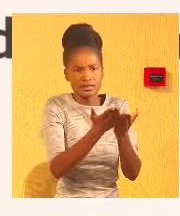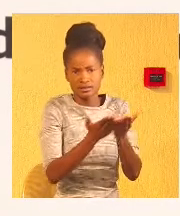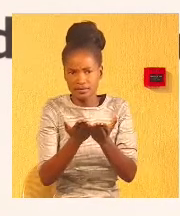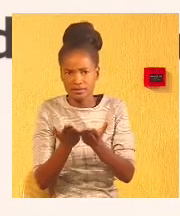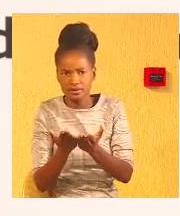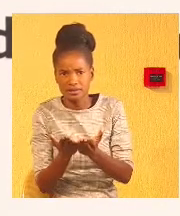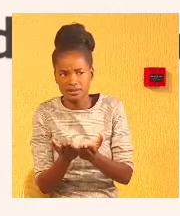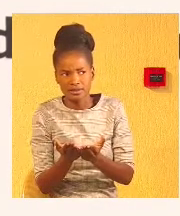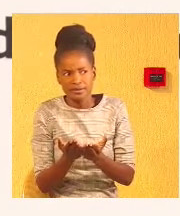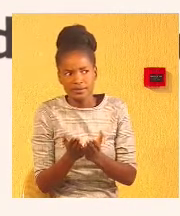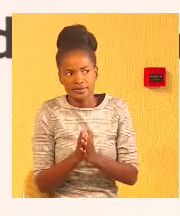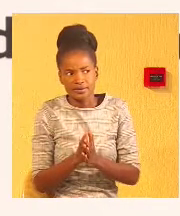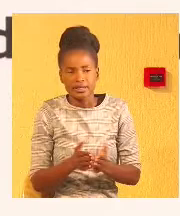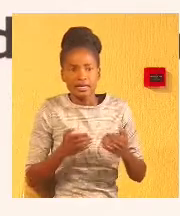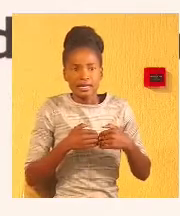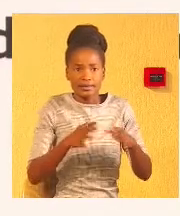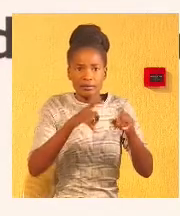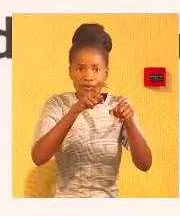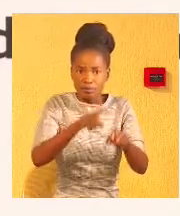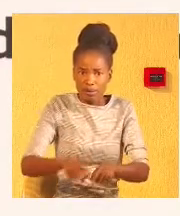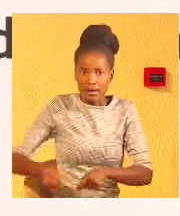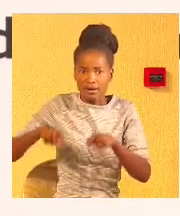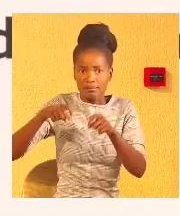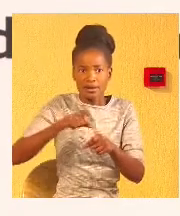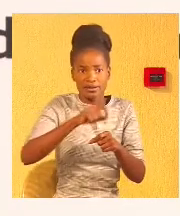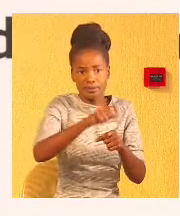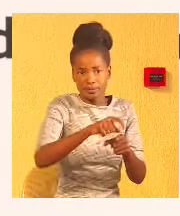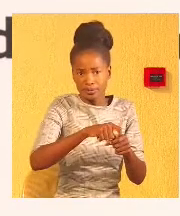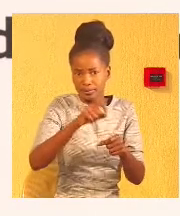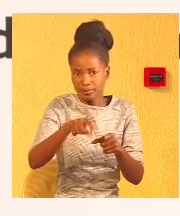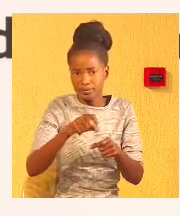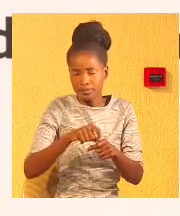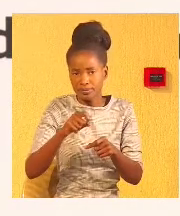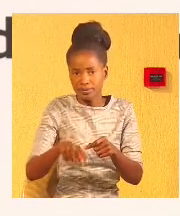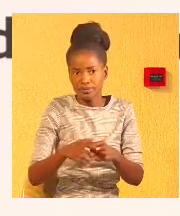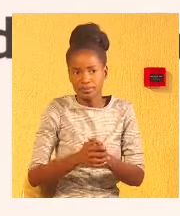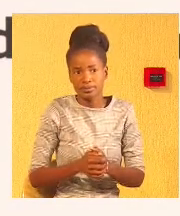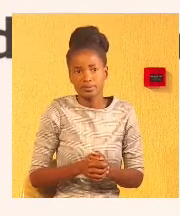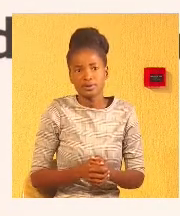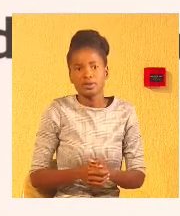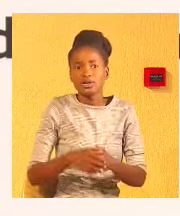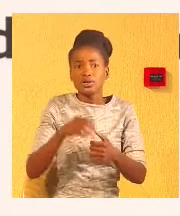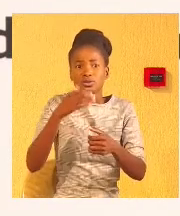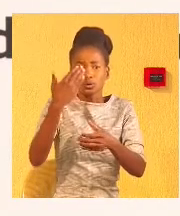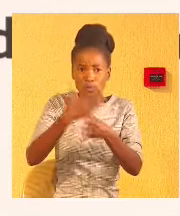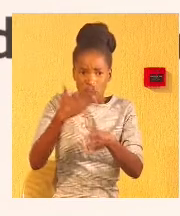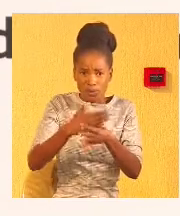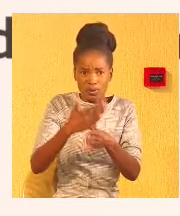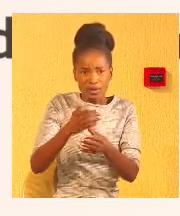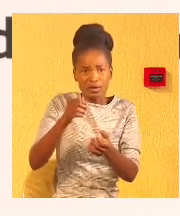with production input supplies, and then production itself,